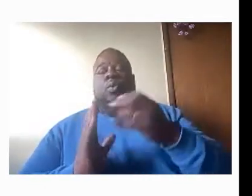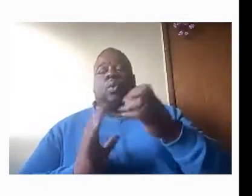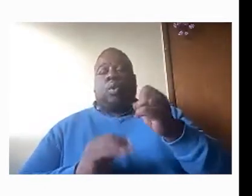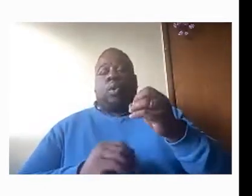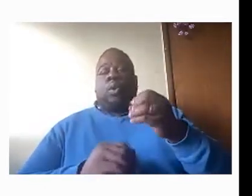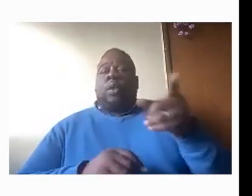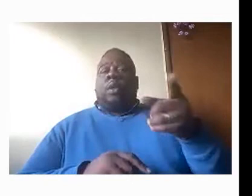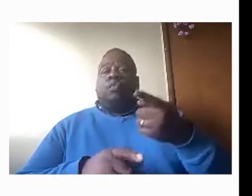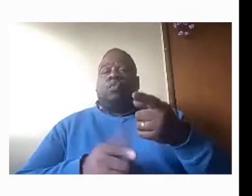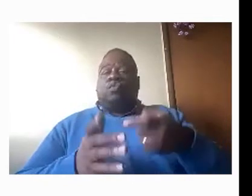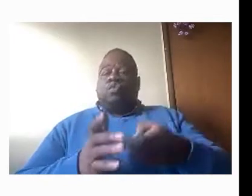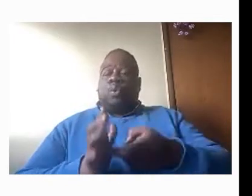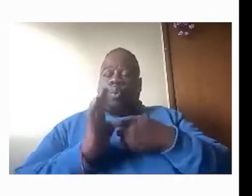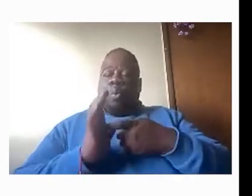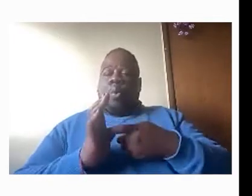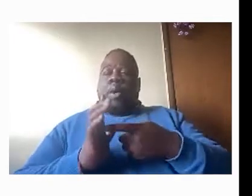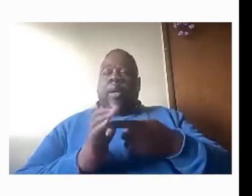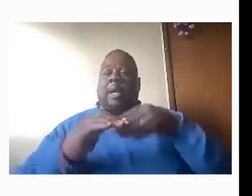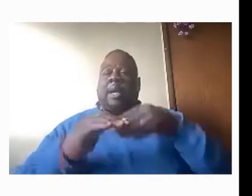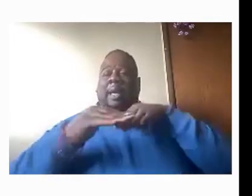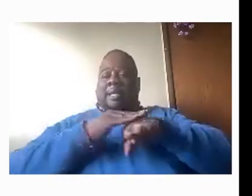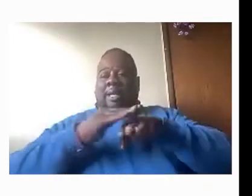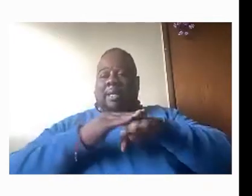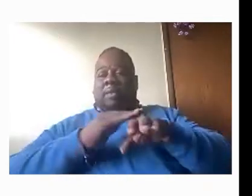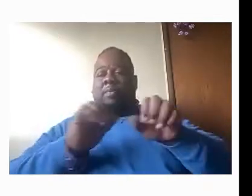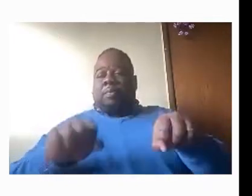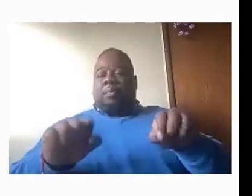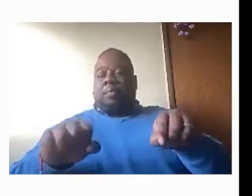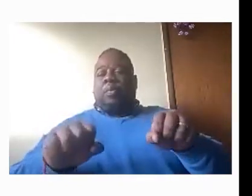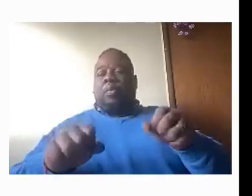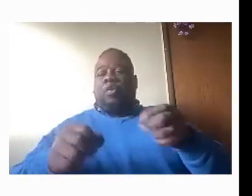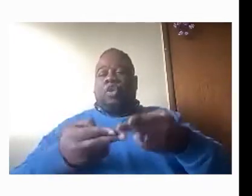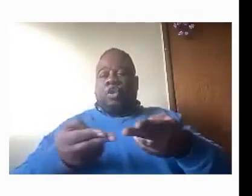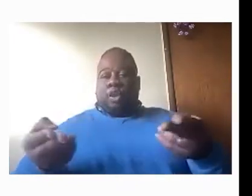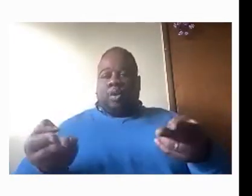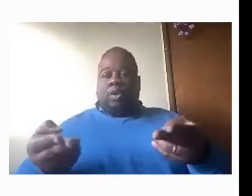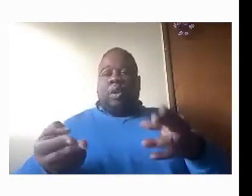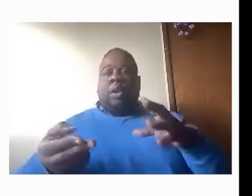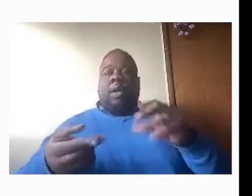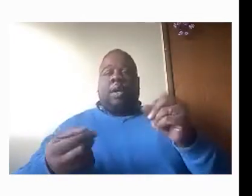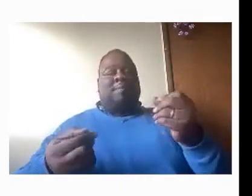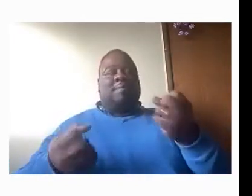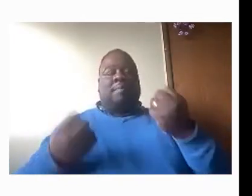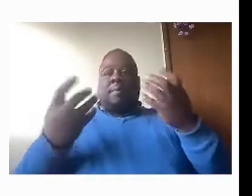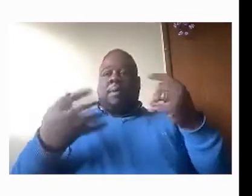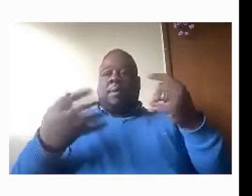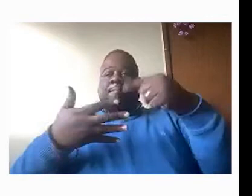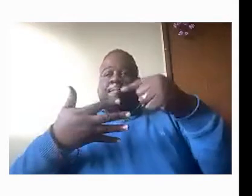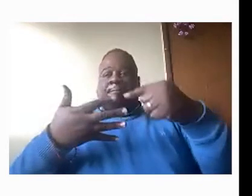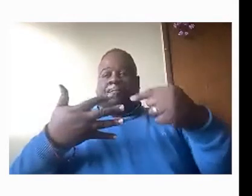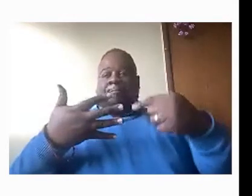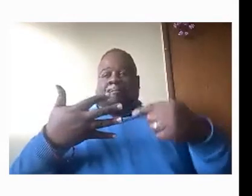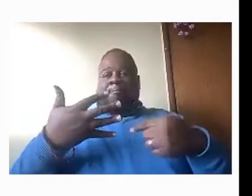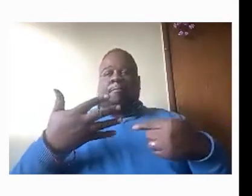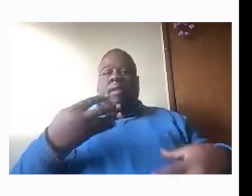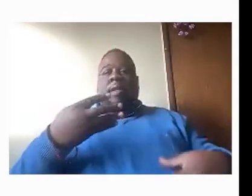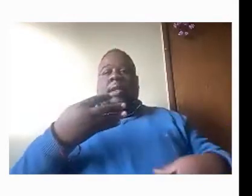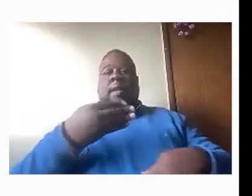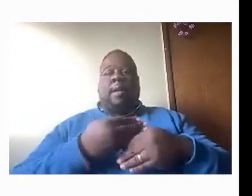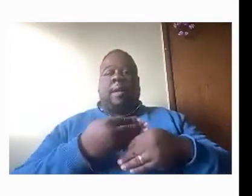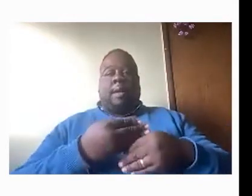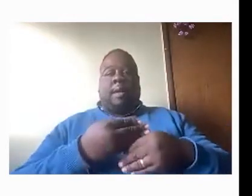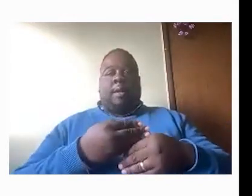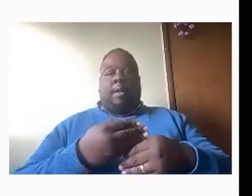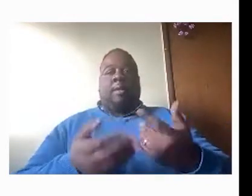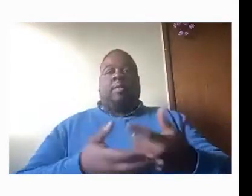shelters and evacuation centers for people with disabilities, adding the appropriate accommodations, also having a communications protocol for